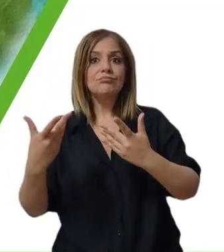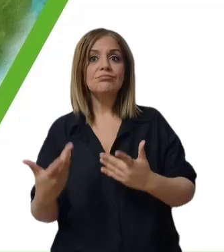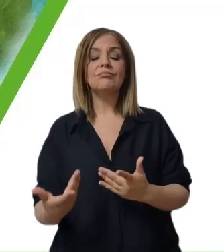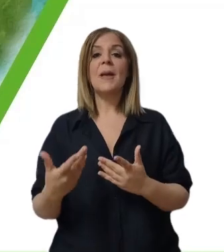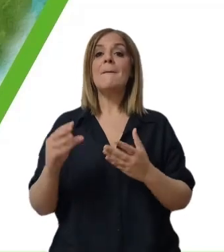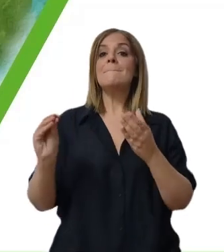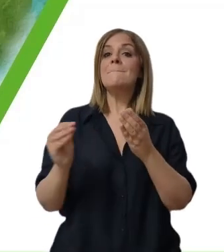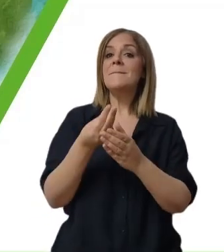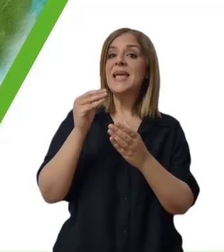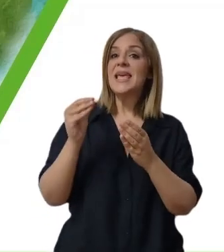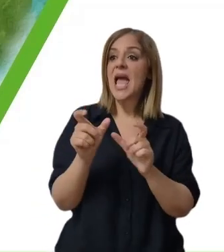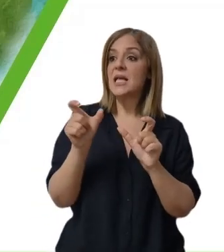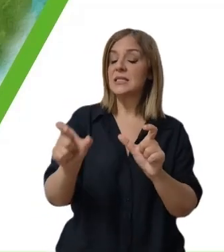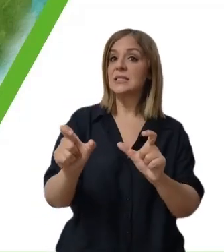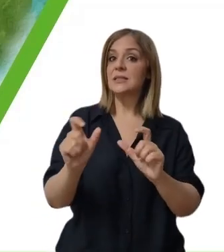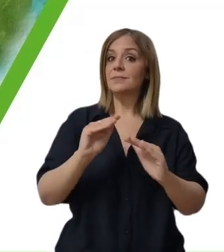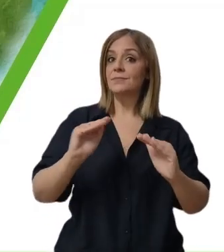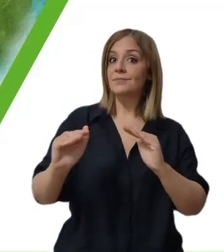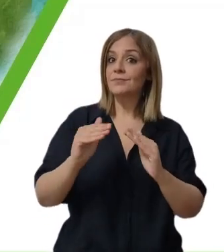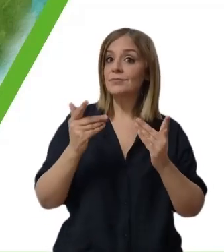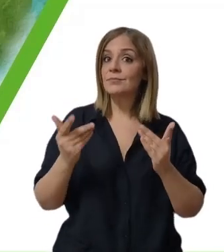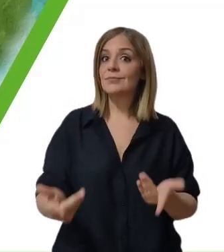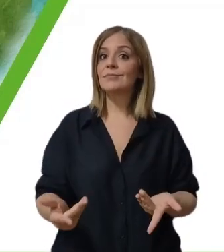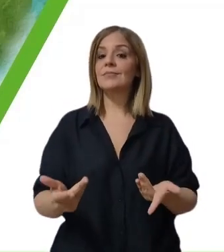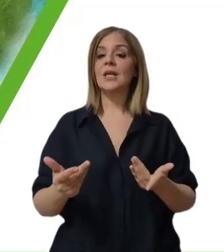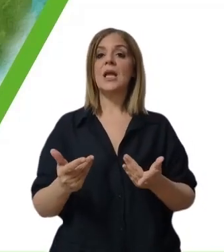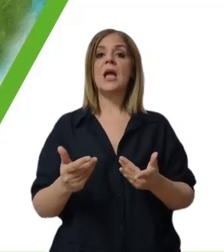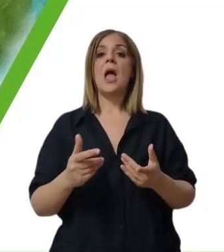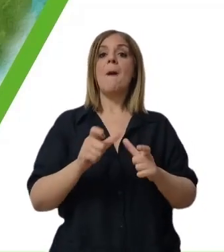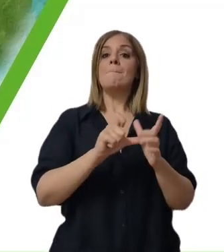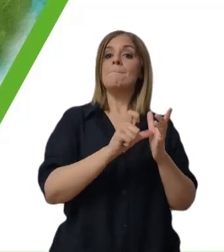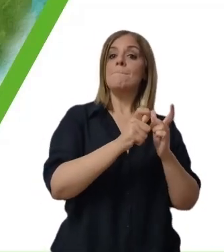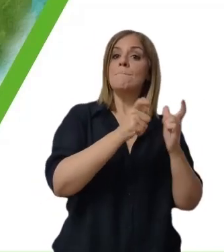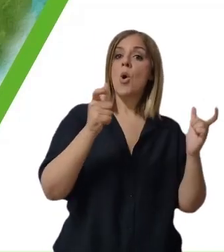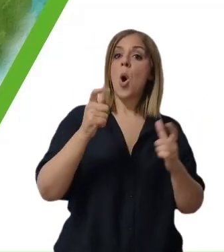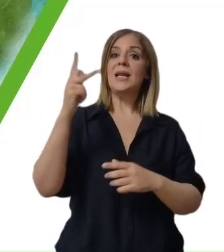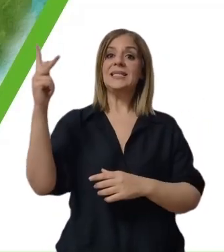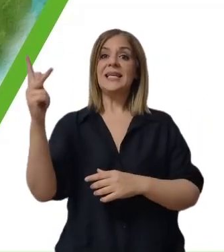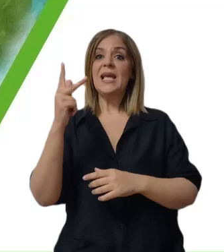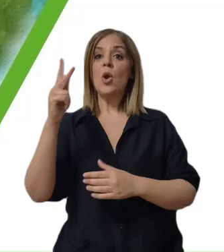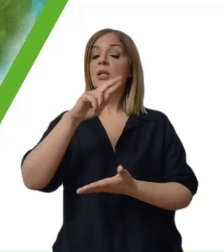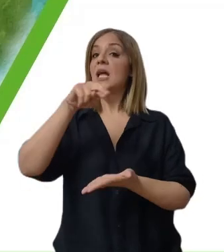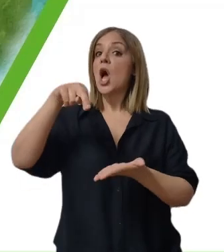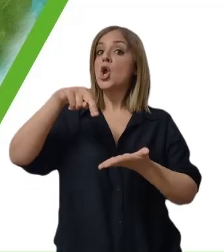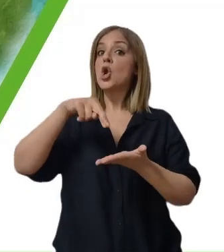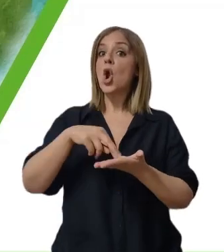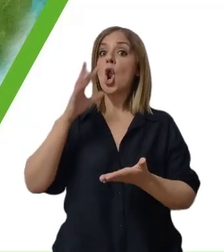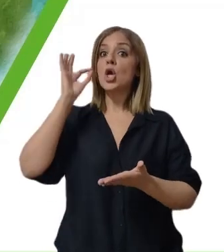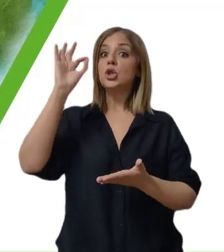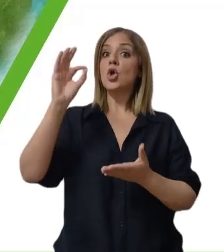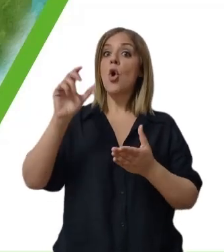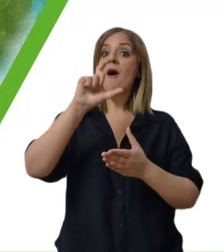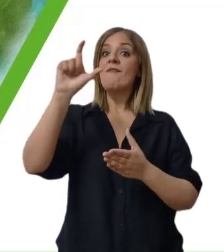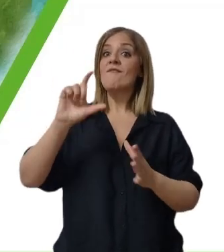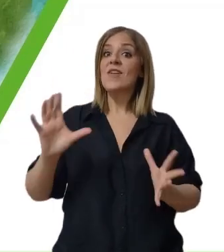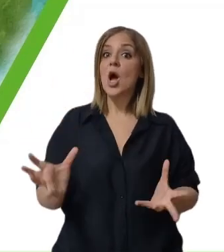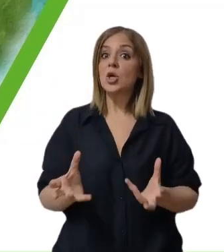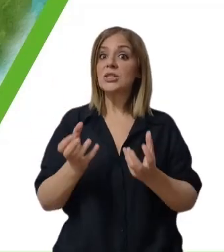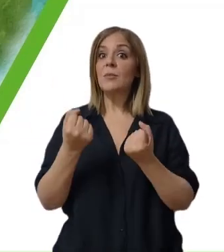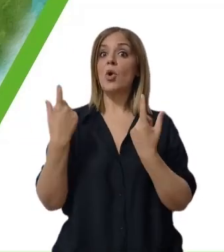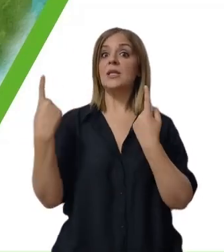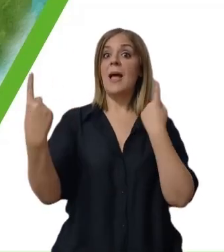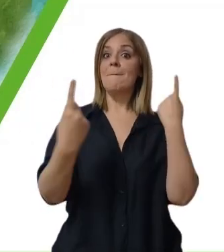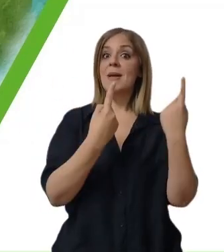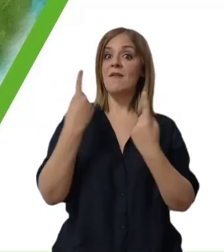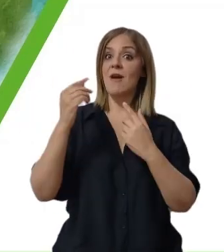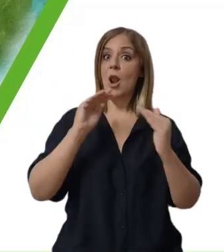resource conservation, what role cities and communities play on sustainability and environmental